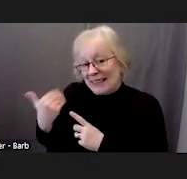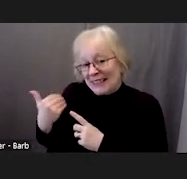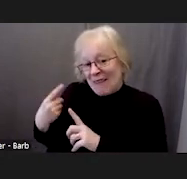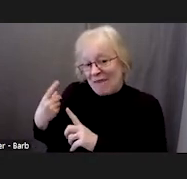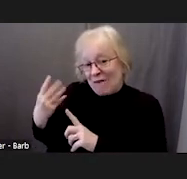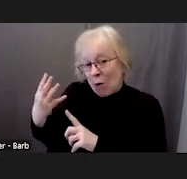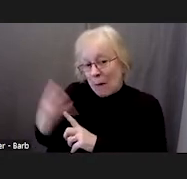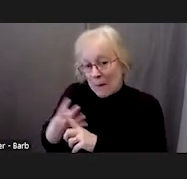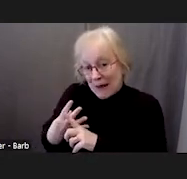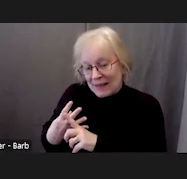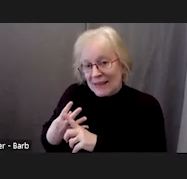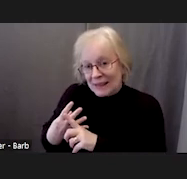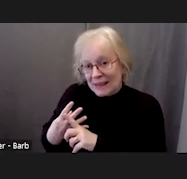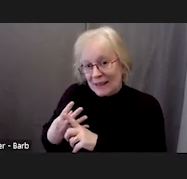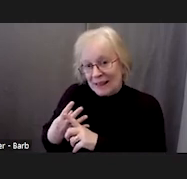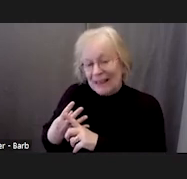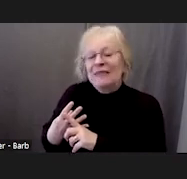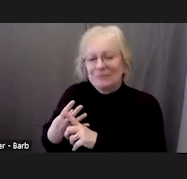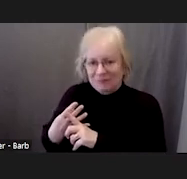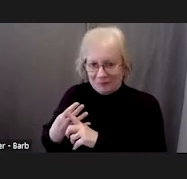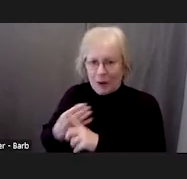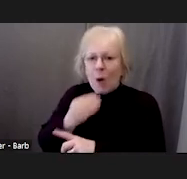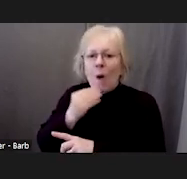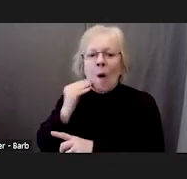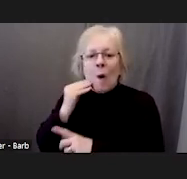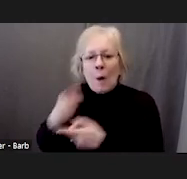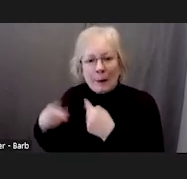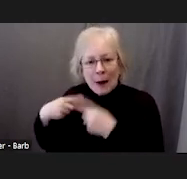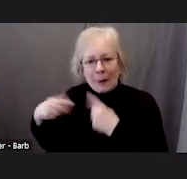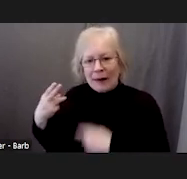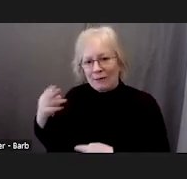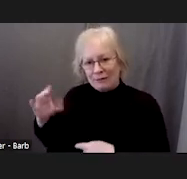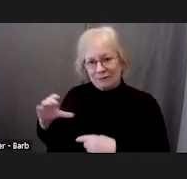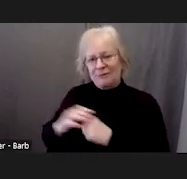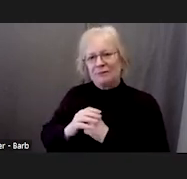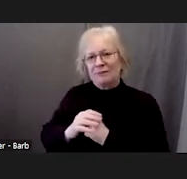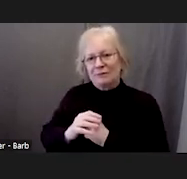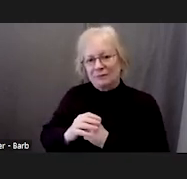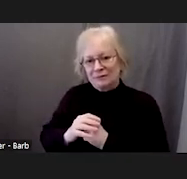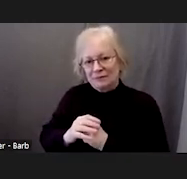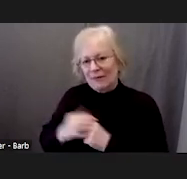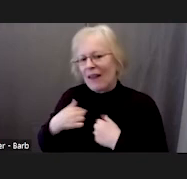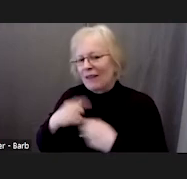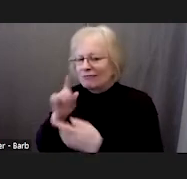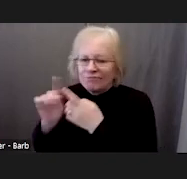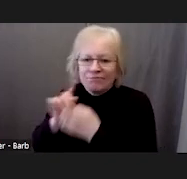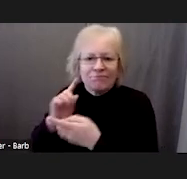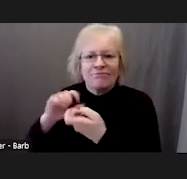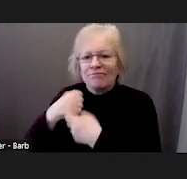since my homecoming here at Bethel, I got to make wonderful friends,